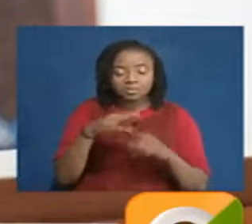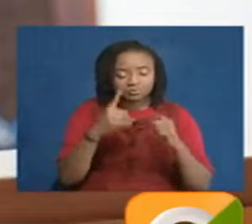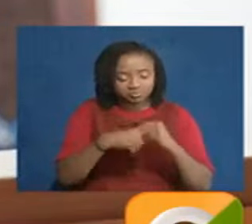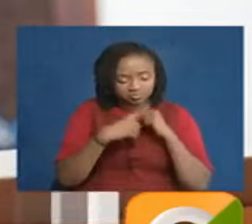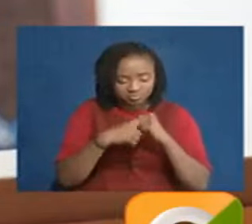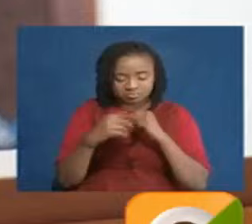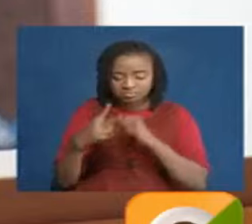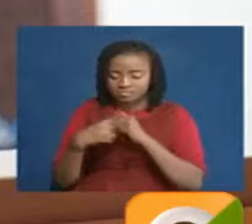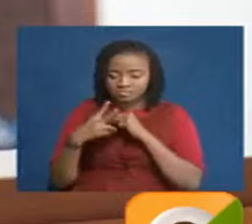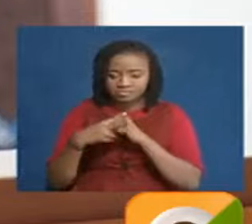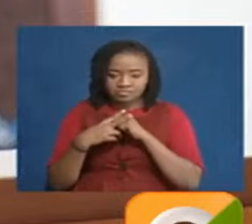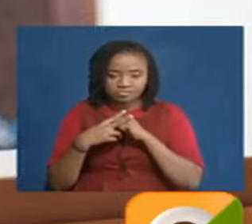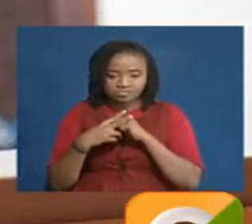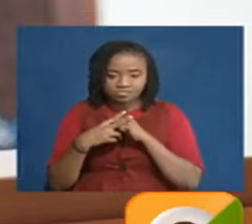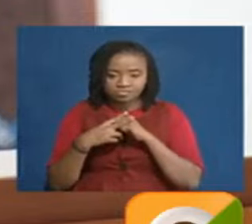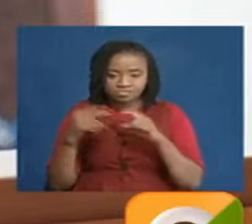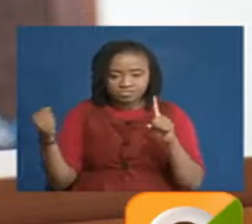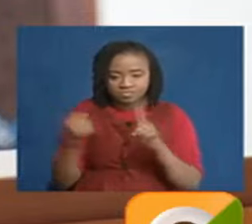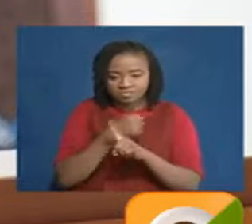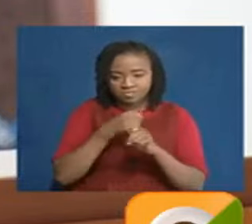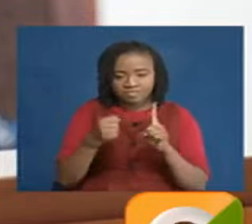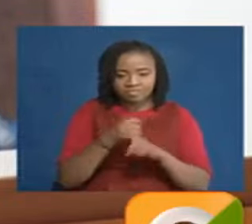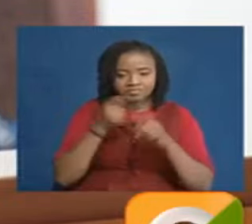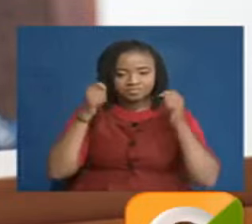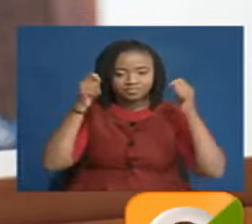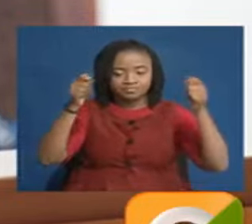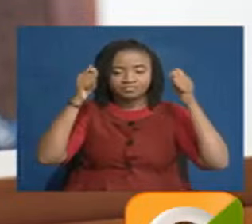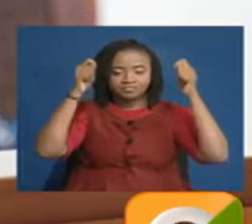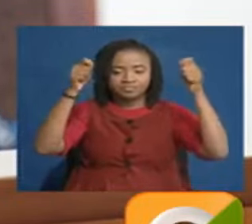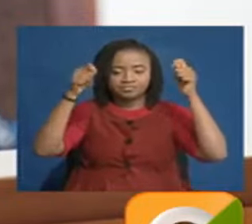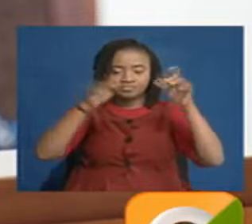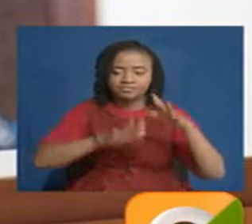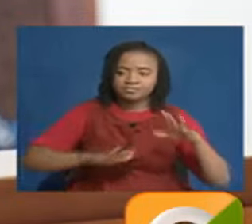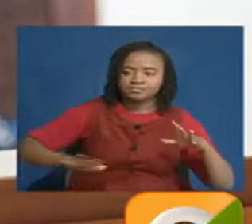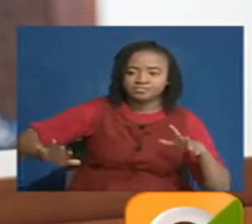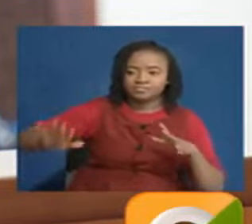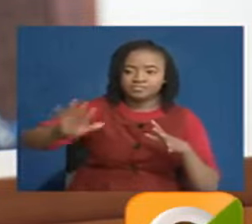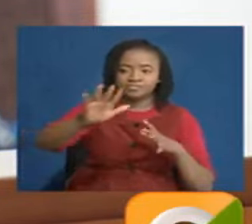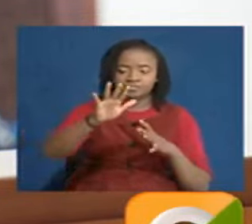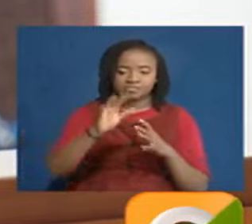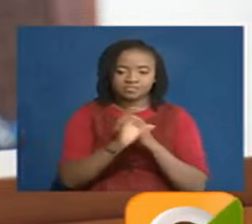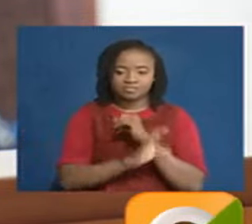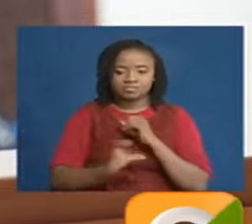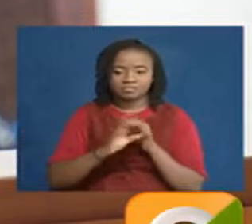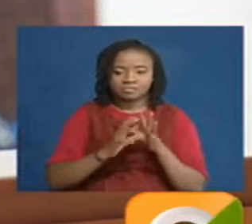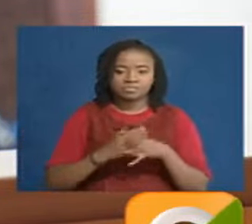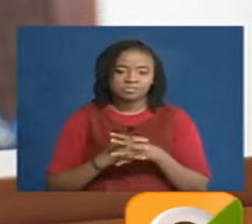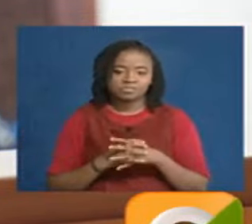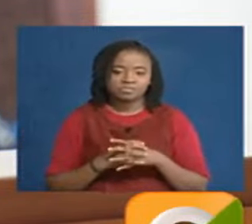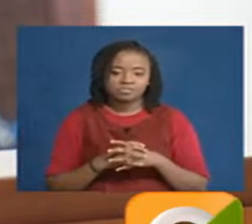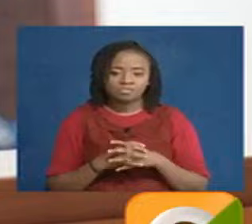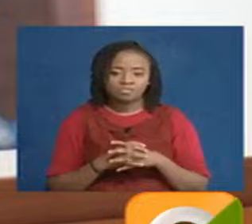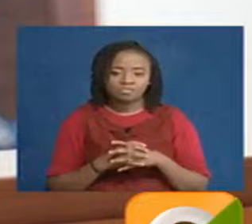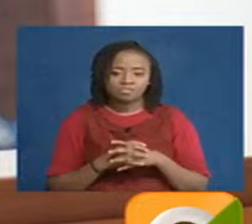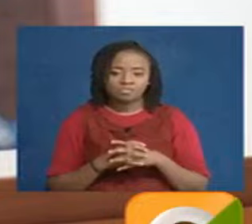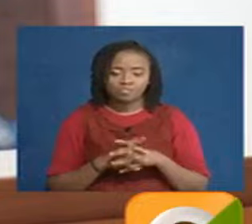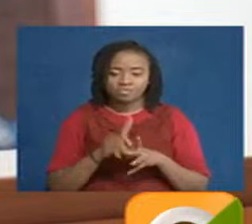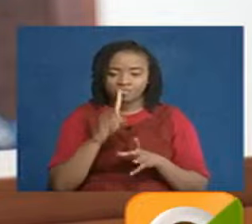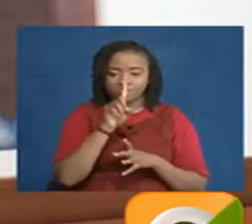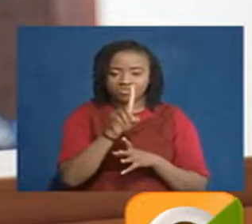June-July violent riots across the country.